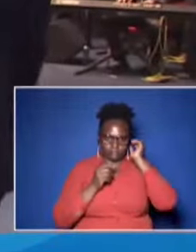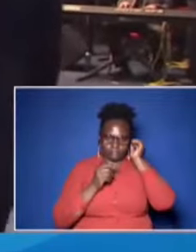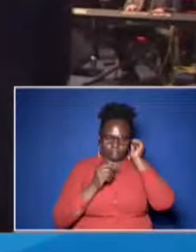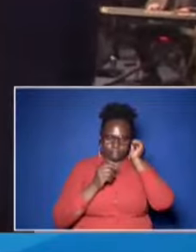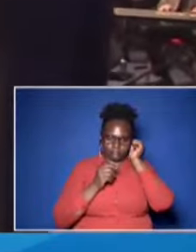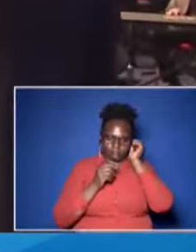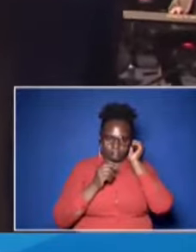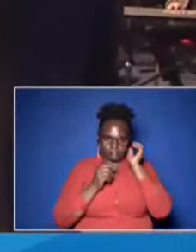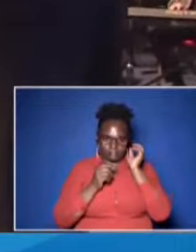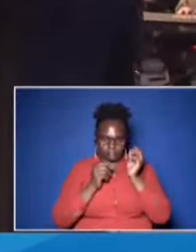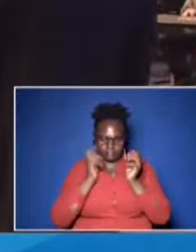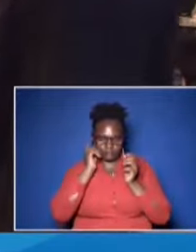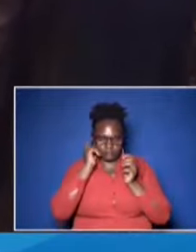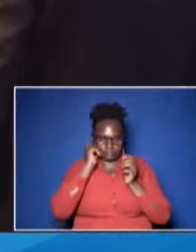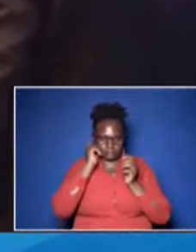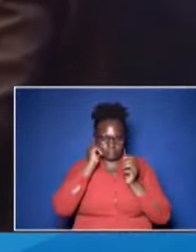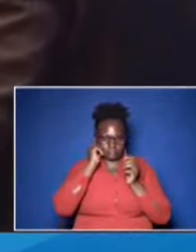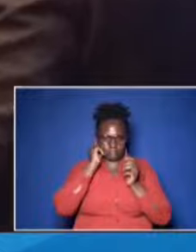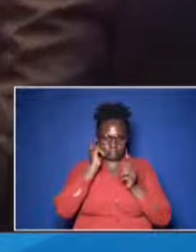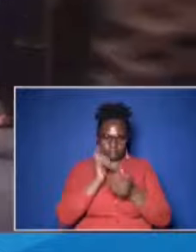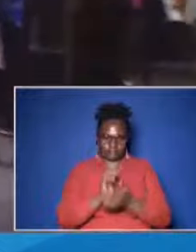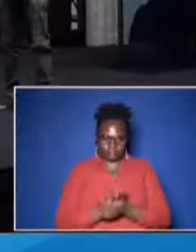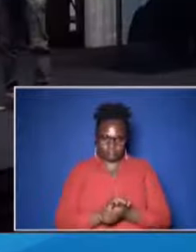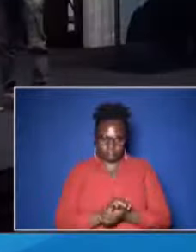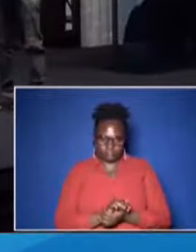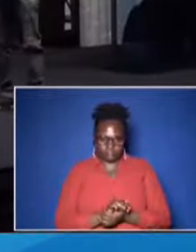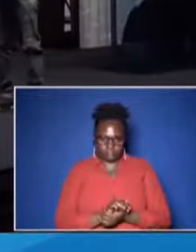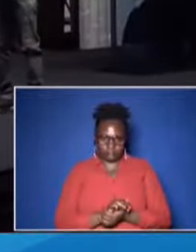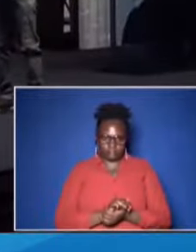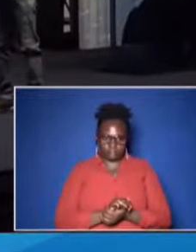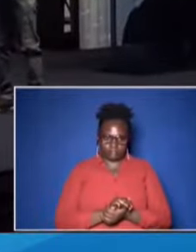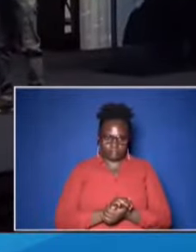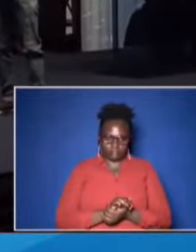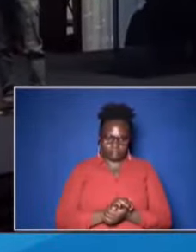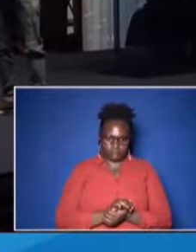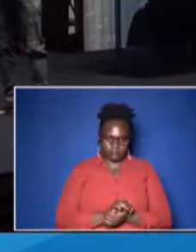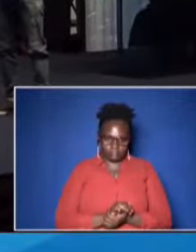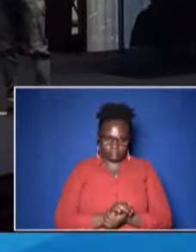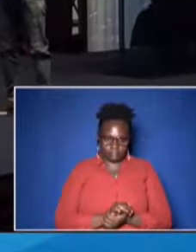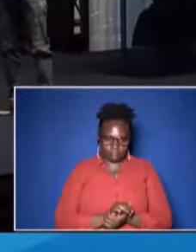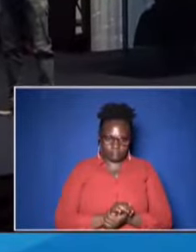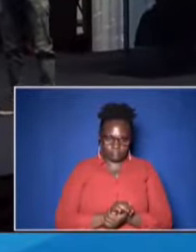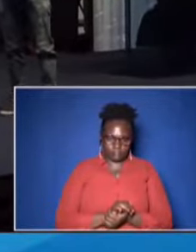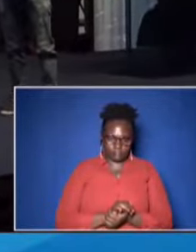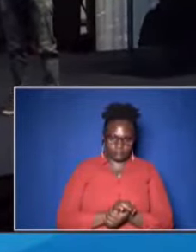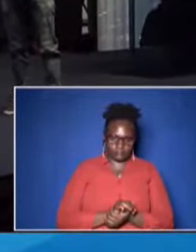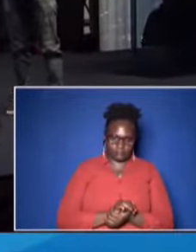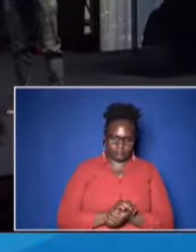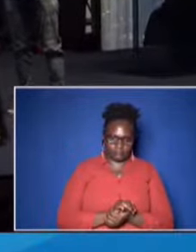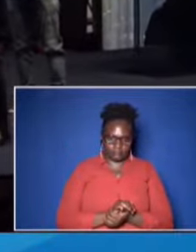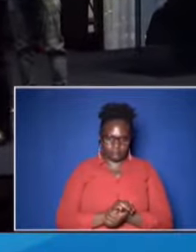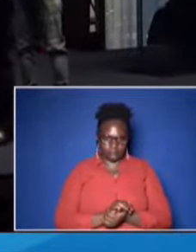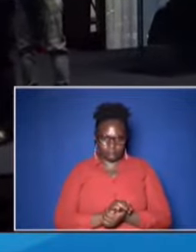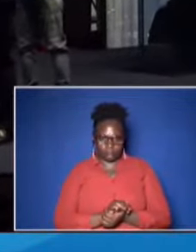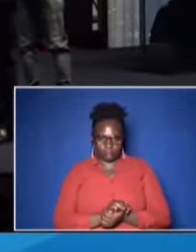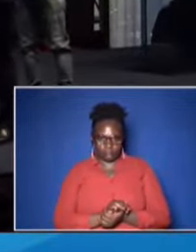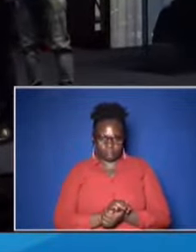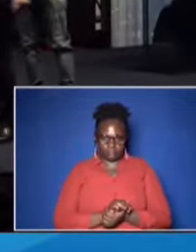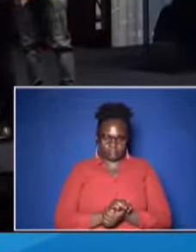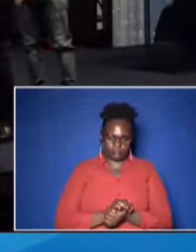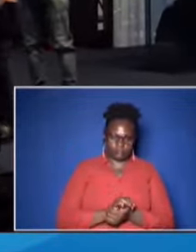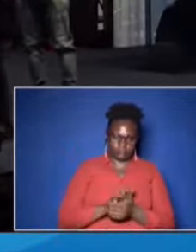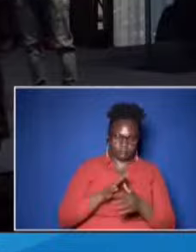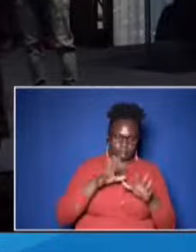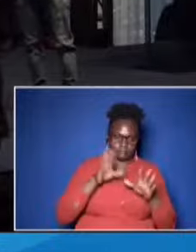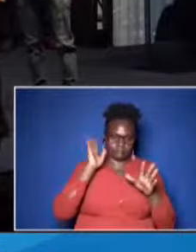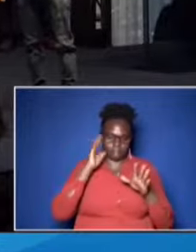you can hear me now yeah can you hear me yes hold the mic can you hear me yes can you hear